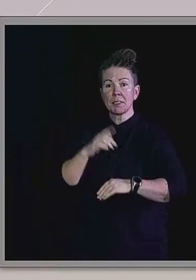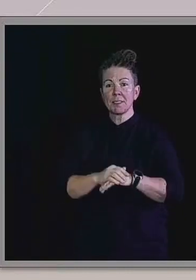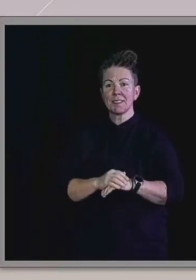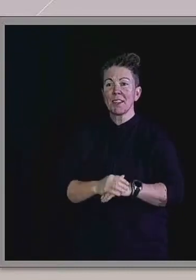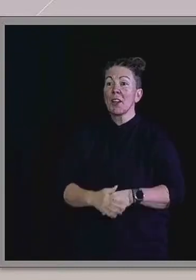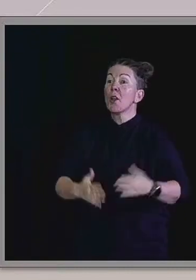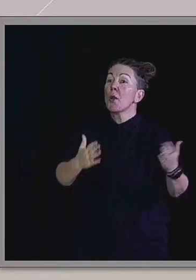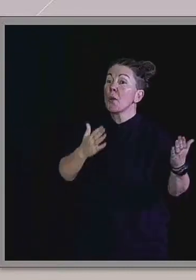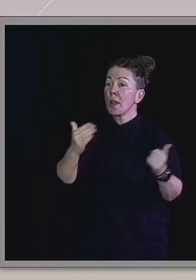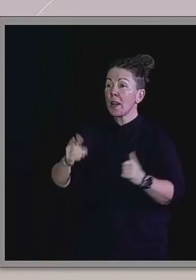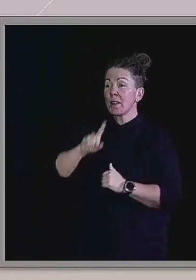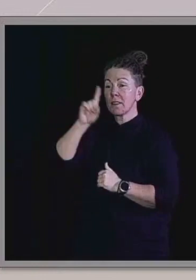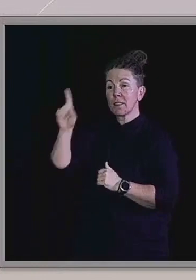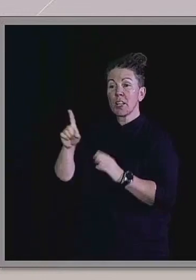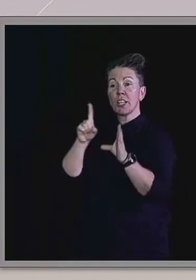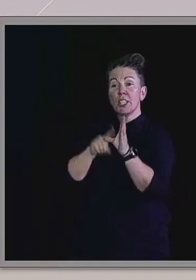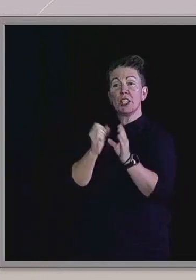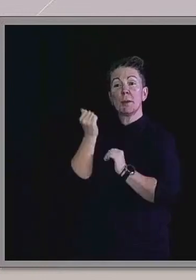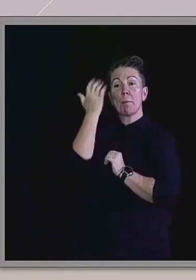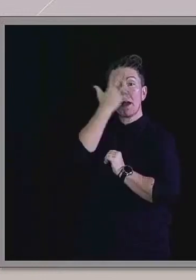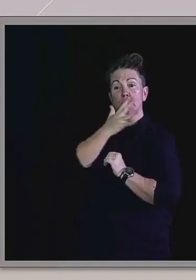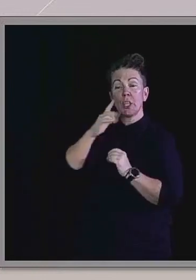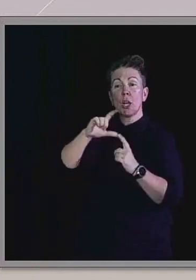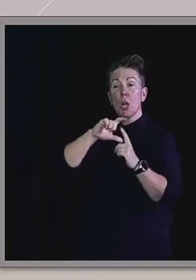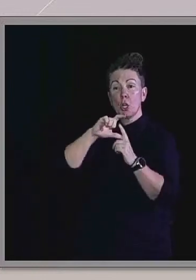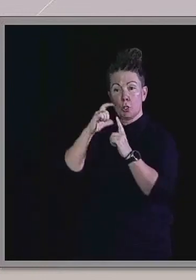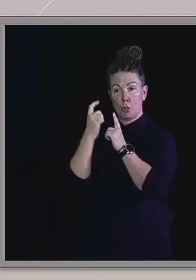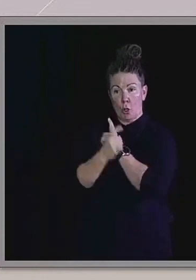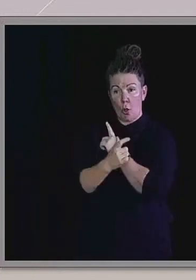stage Yindjibarndi Aboriginal